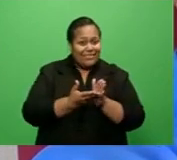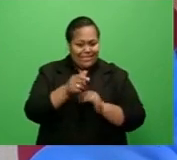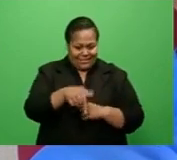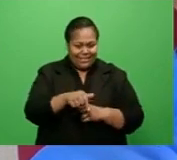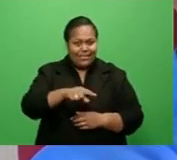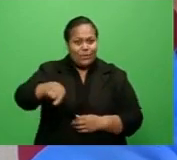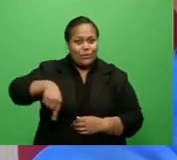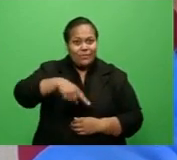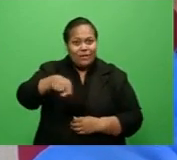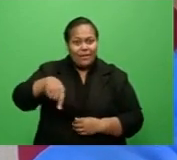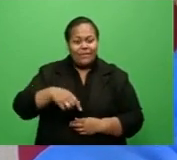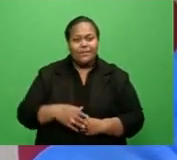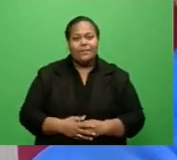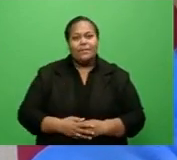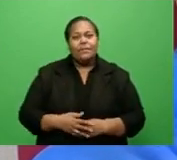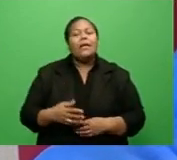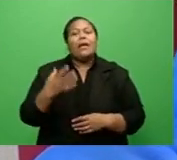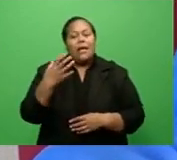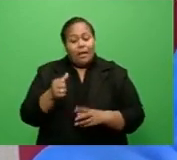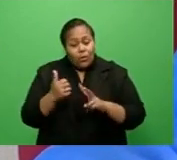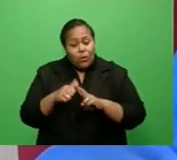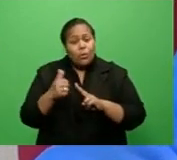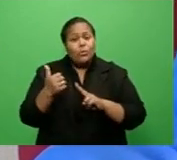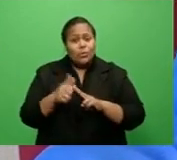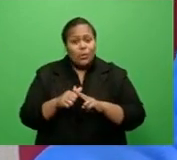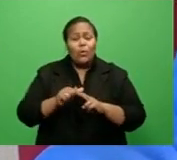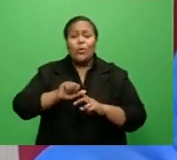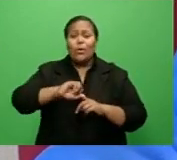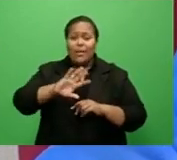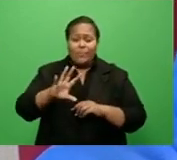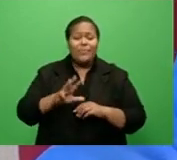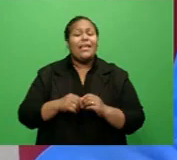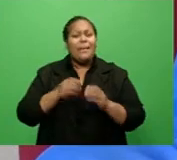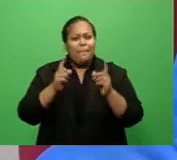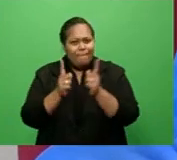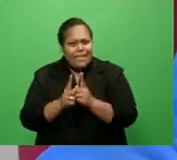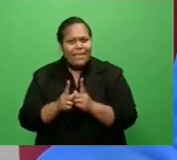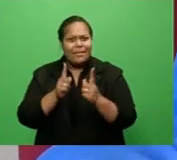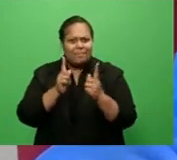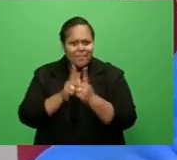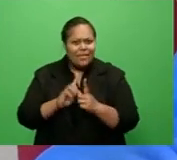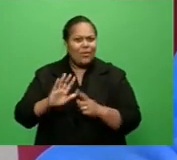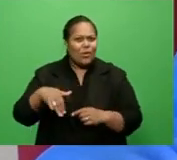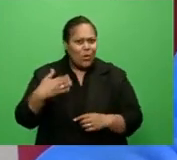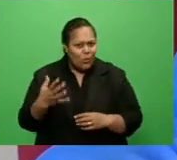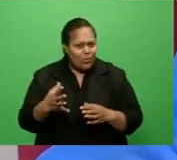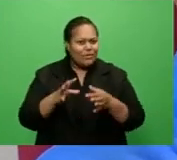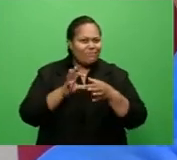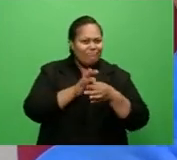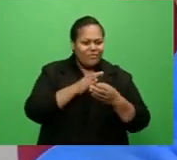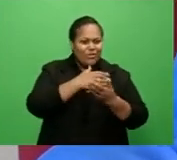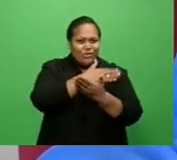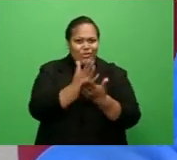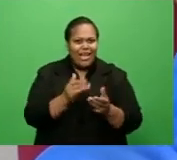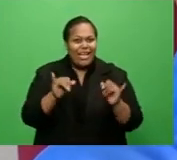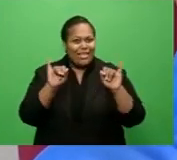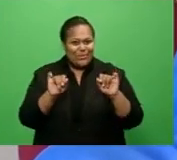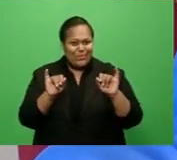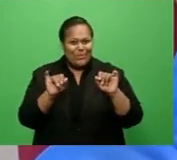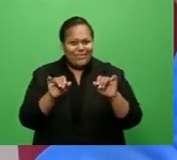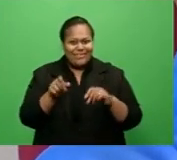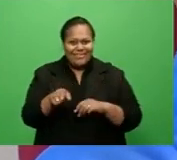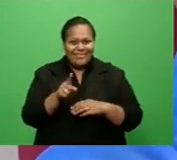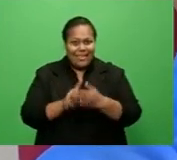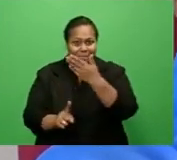Suva. We have actually a daily meeting with them to share issues of common concern.